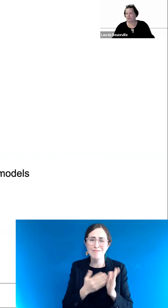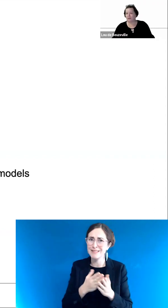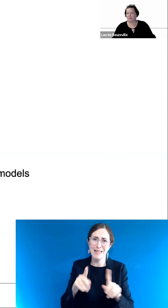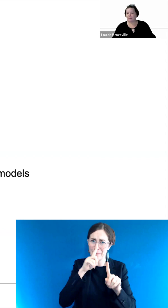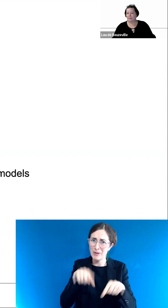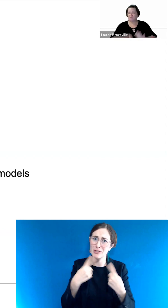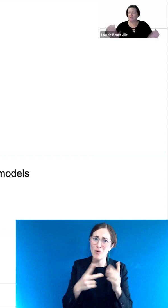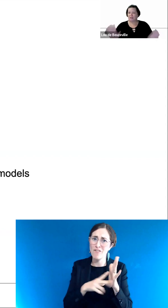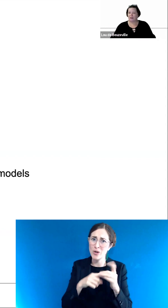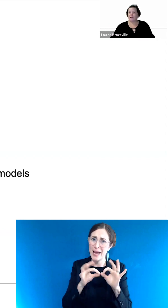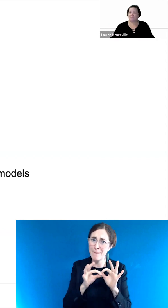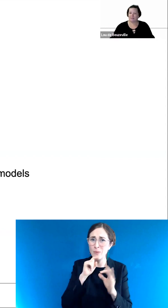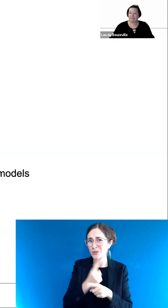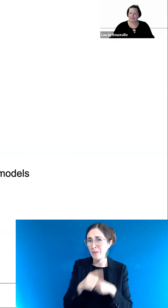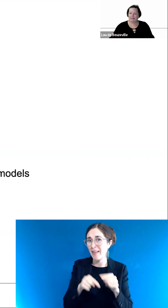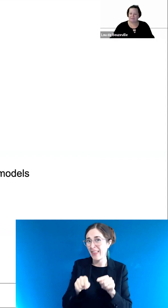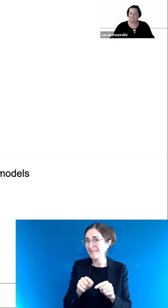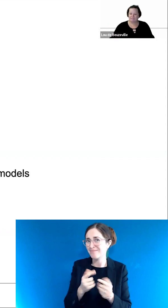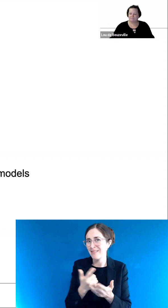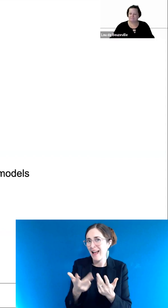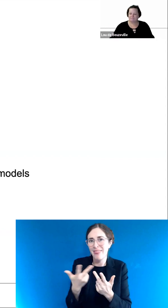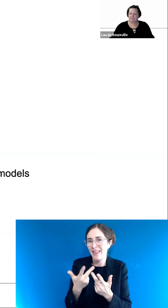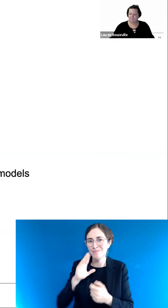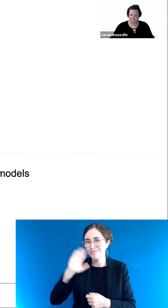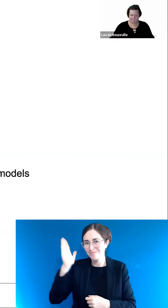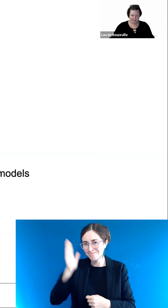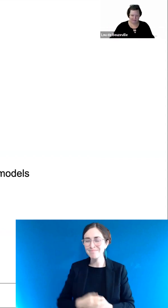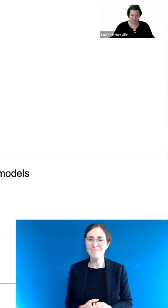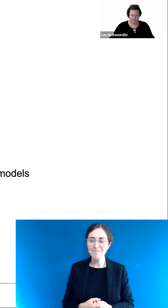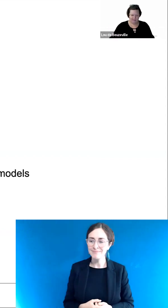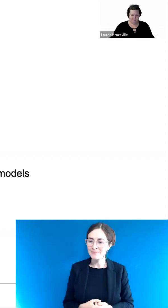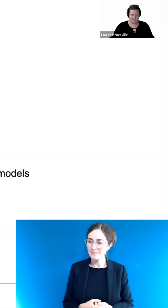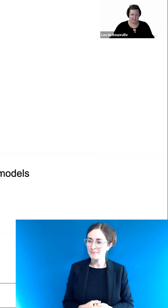getting to vocab. Happy to do it another time. Yeah.